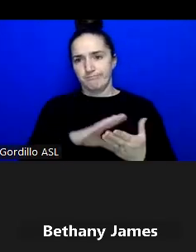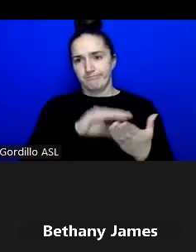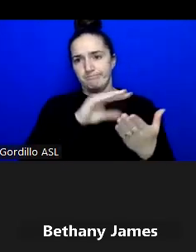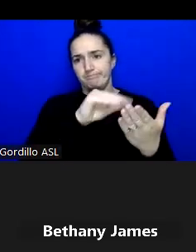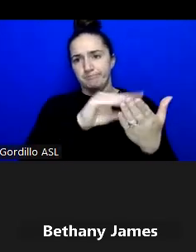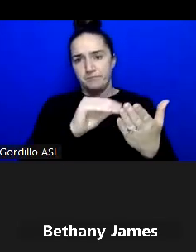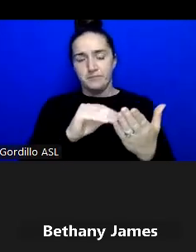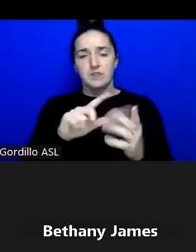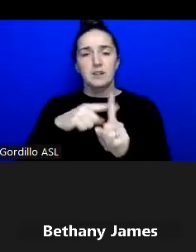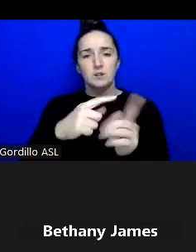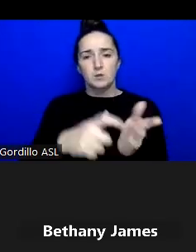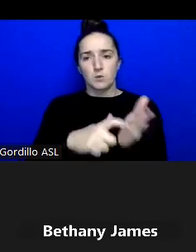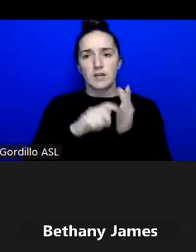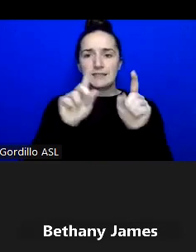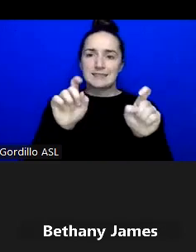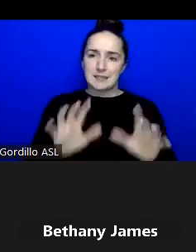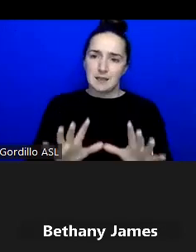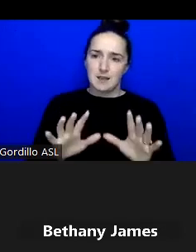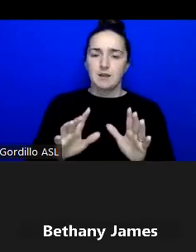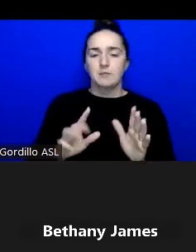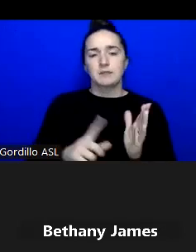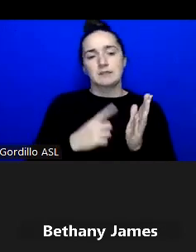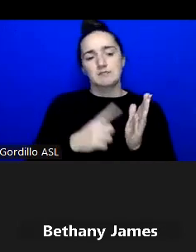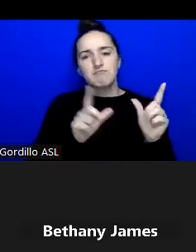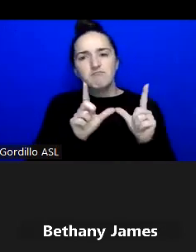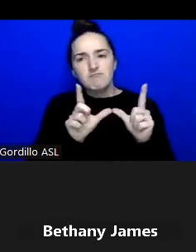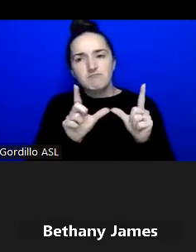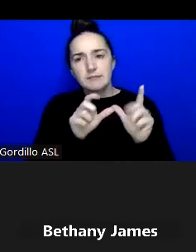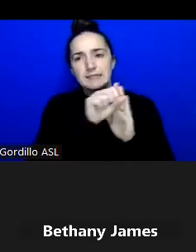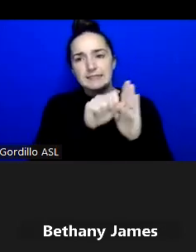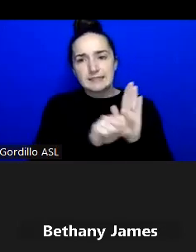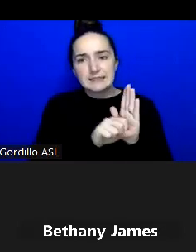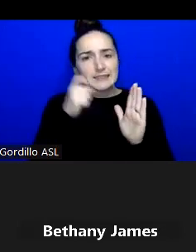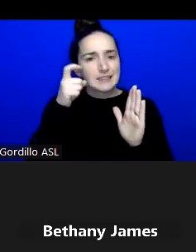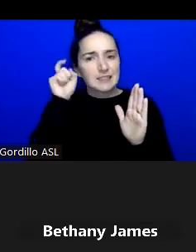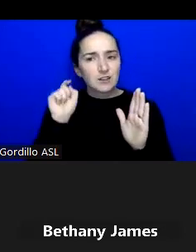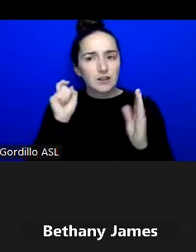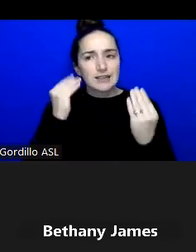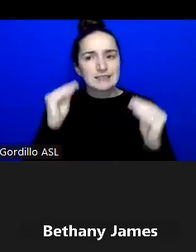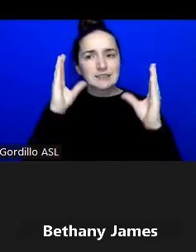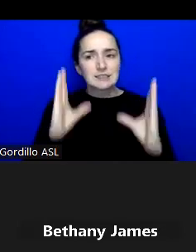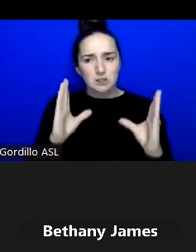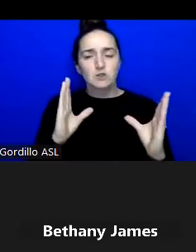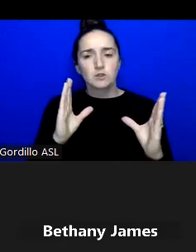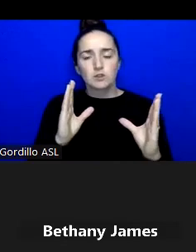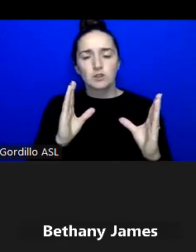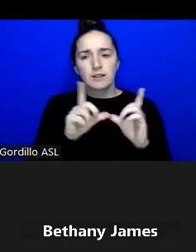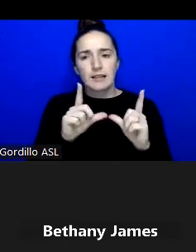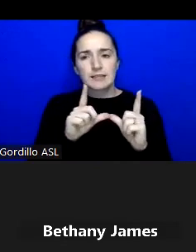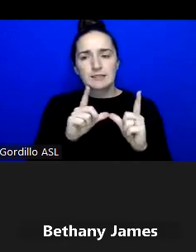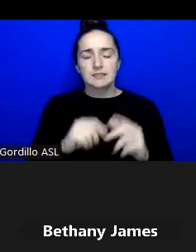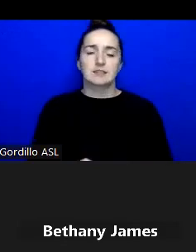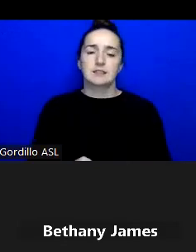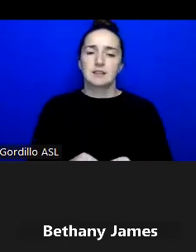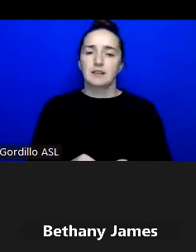a examination. So again, sometimes it's a licensure, like a state hearing aid dealer kind of license that they have to do. But there is